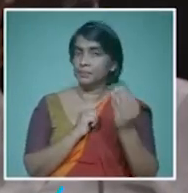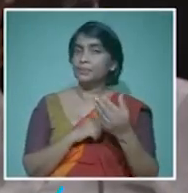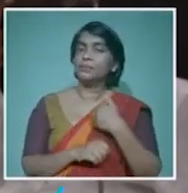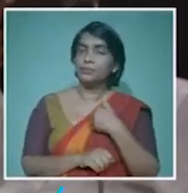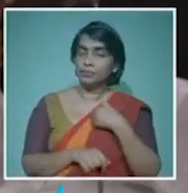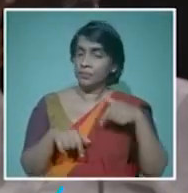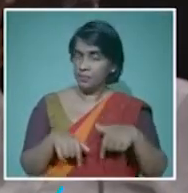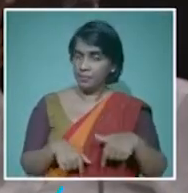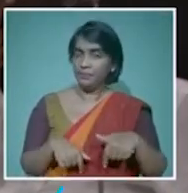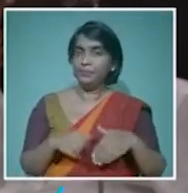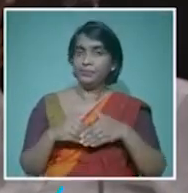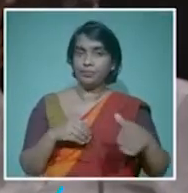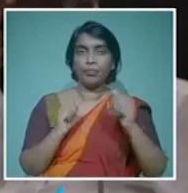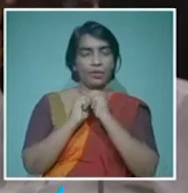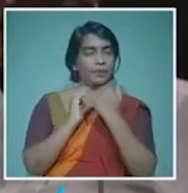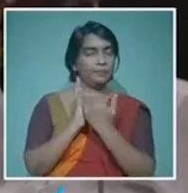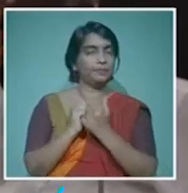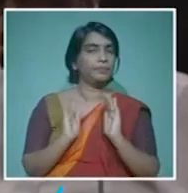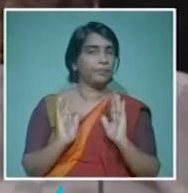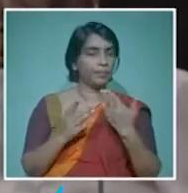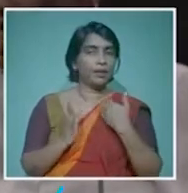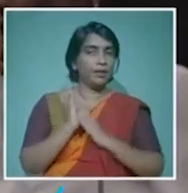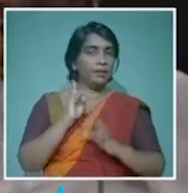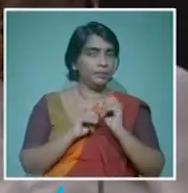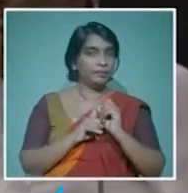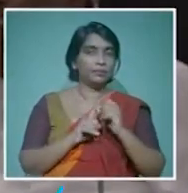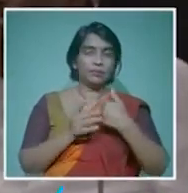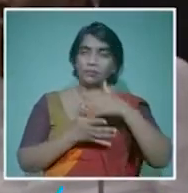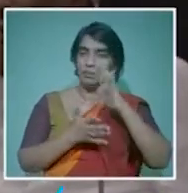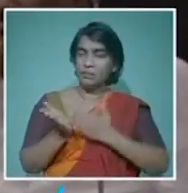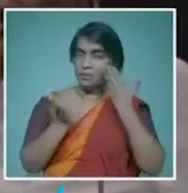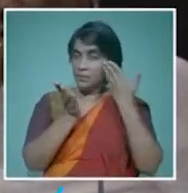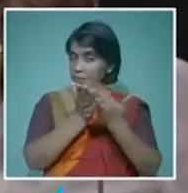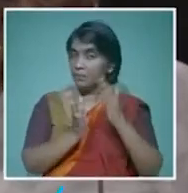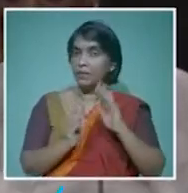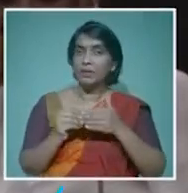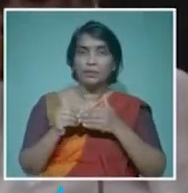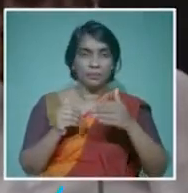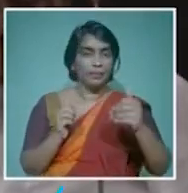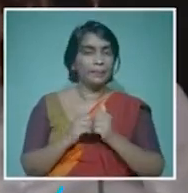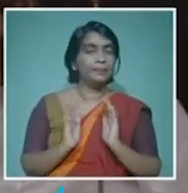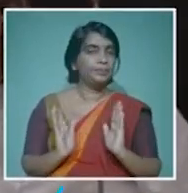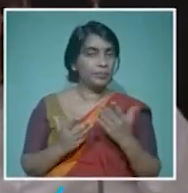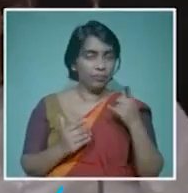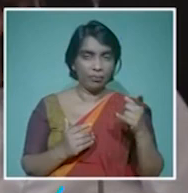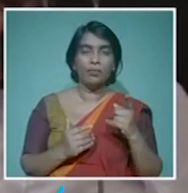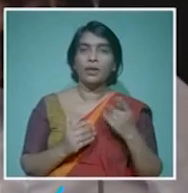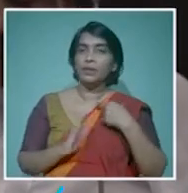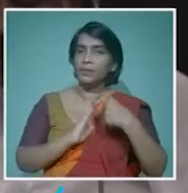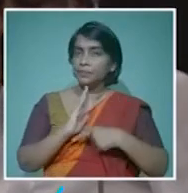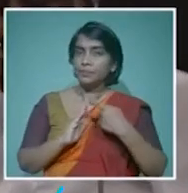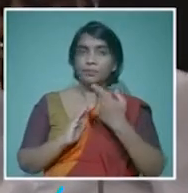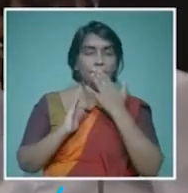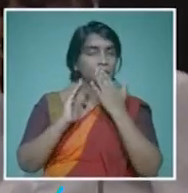Mama Mevenimitat may Vadasana Arabakalatino, Amatimala Sandeshim is sound that Yano, Ataratura Arabakala, Aperate